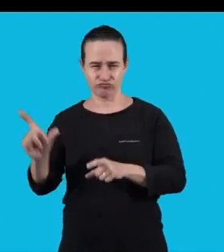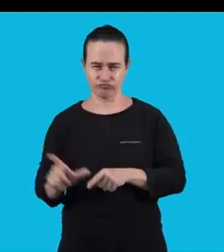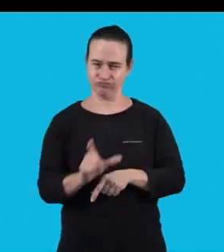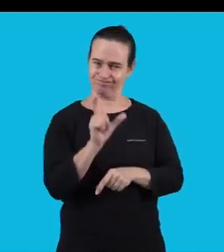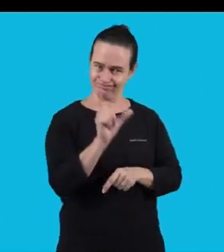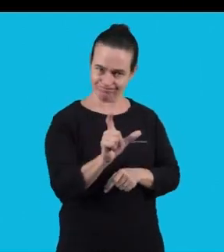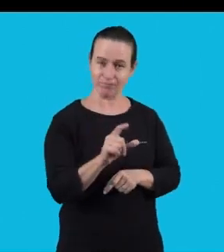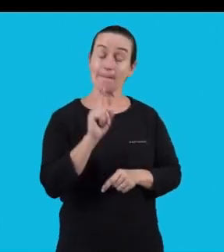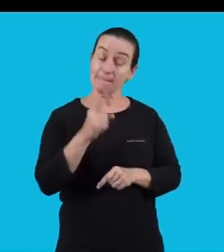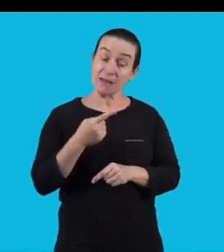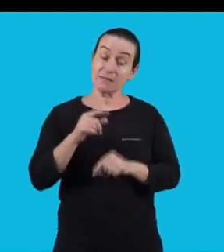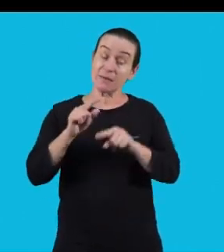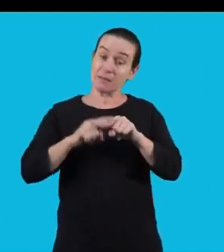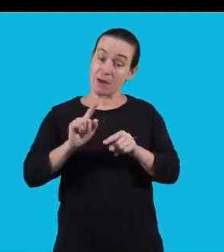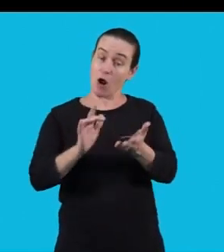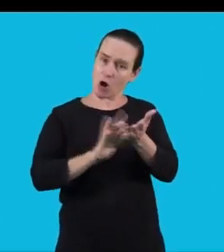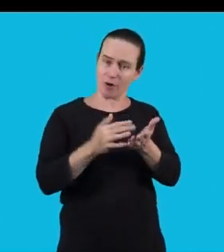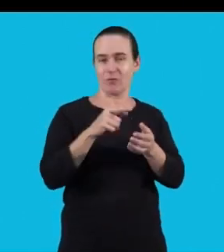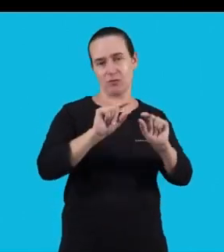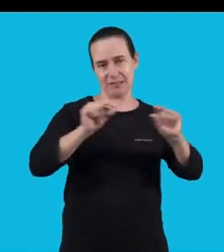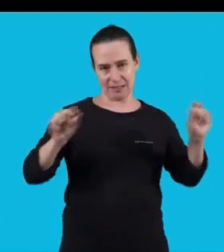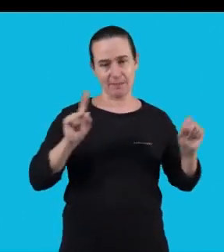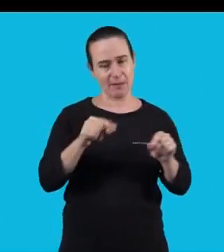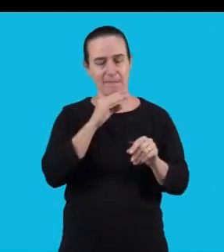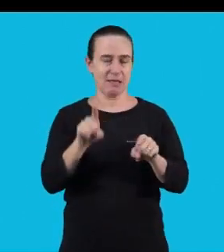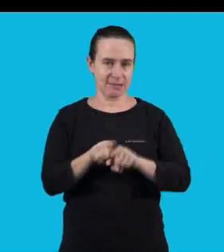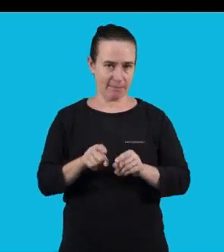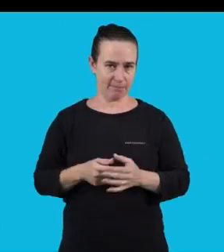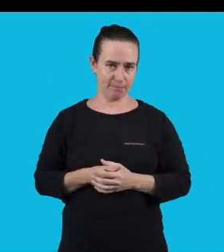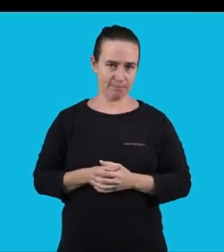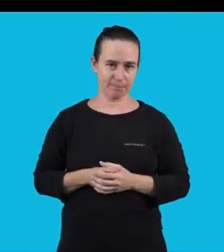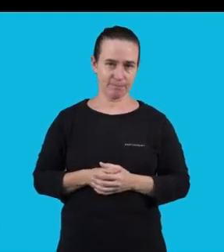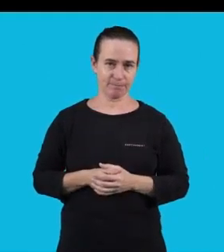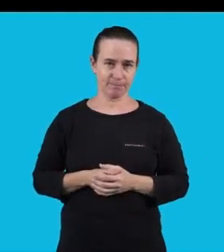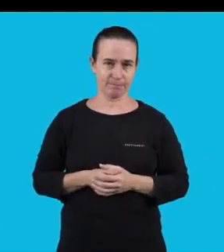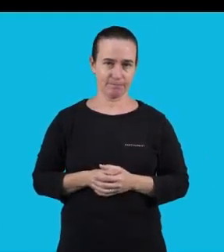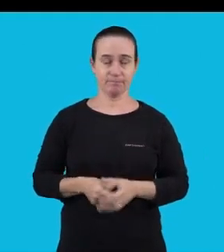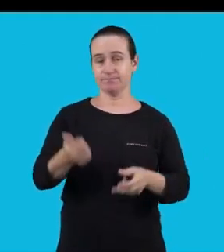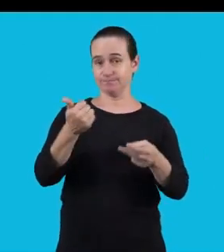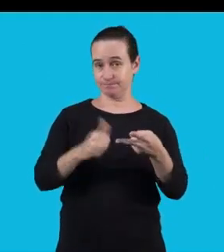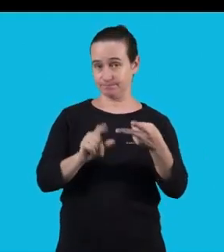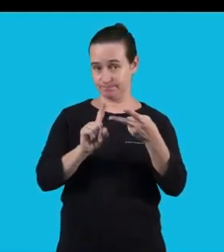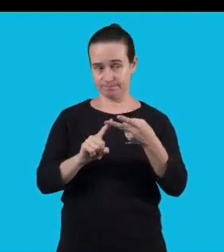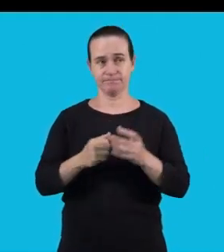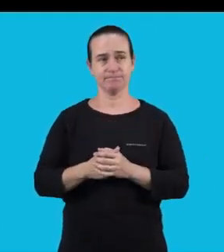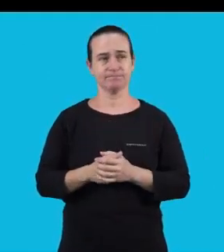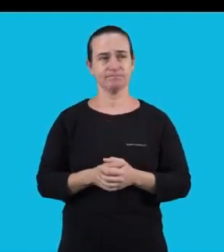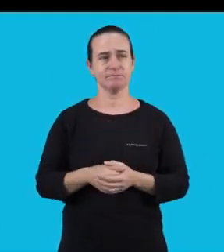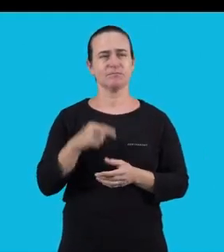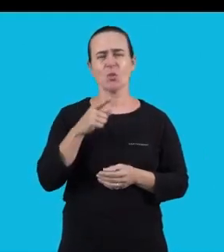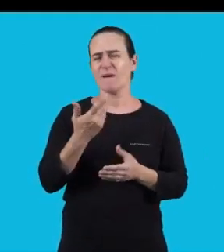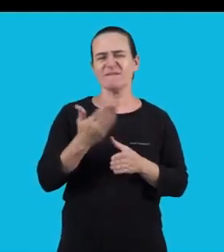as long as it fits the context of this sentence. Question